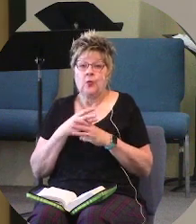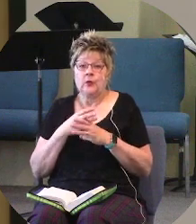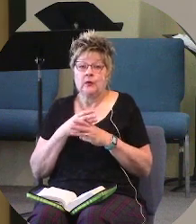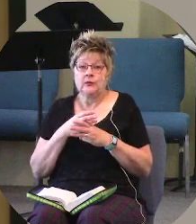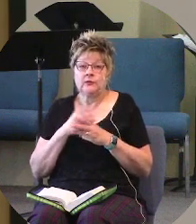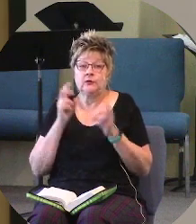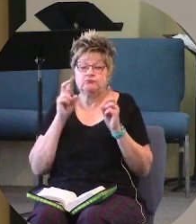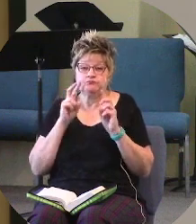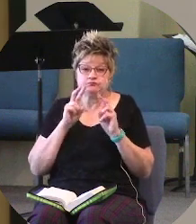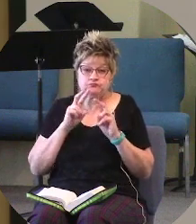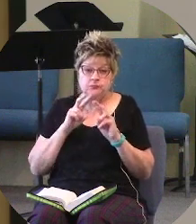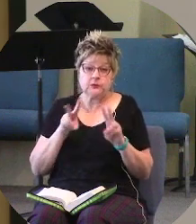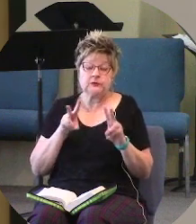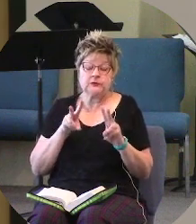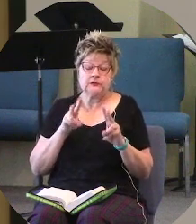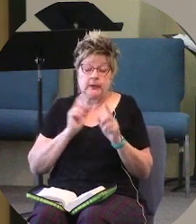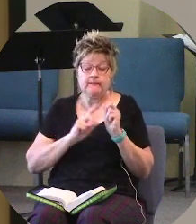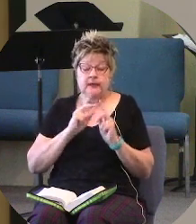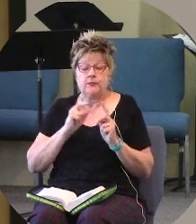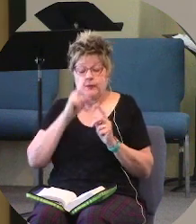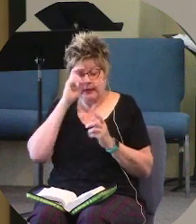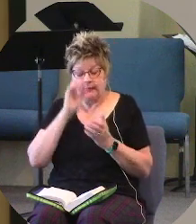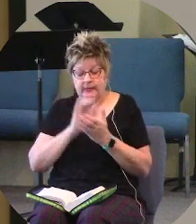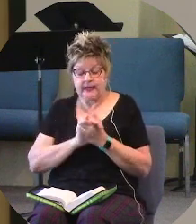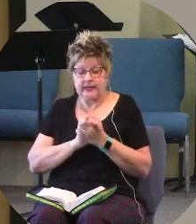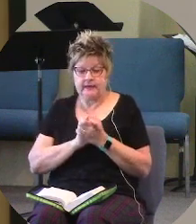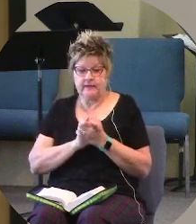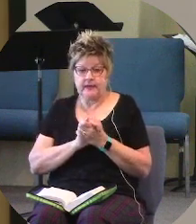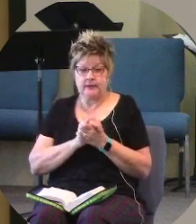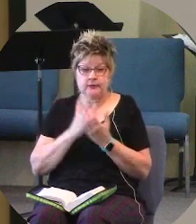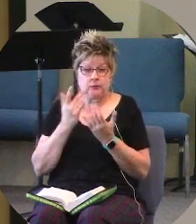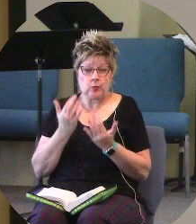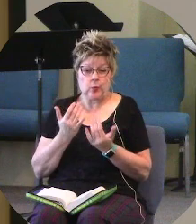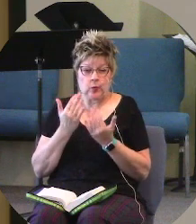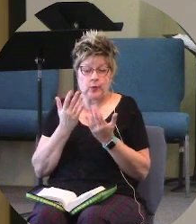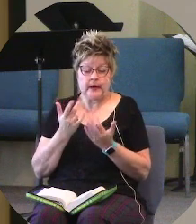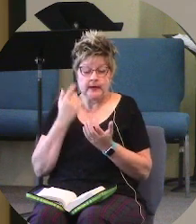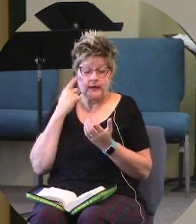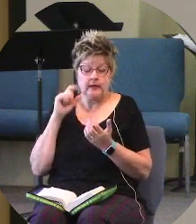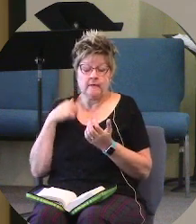at those that believe, and they're just waiting for us